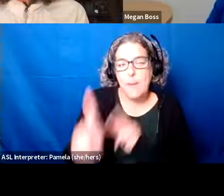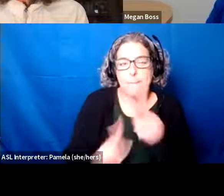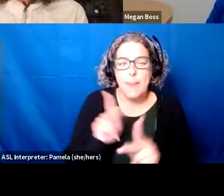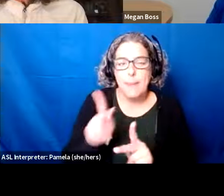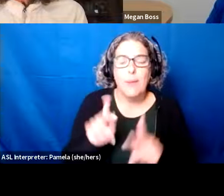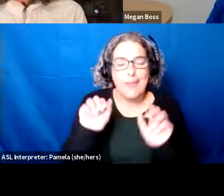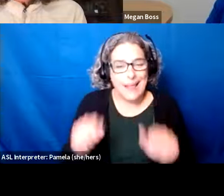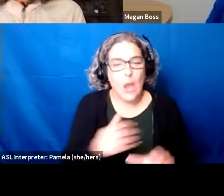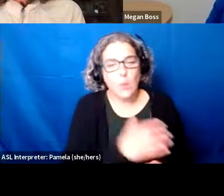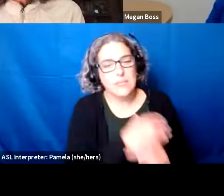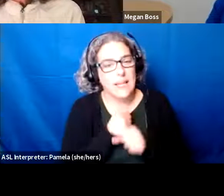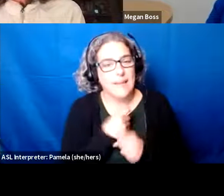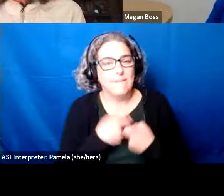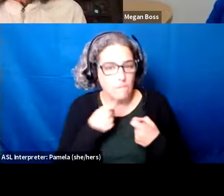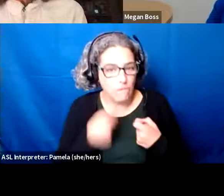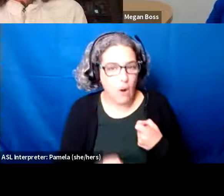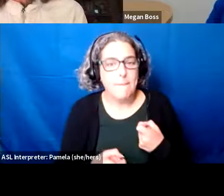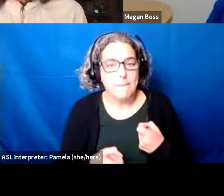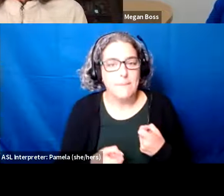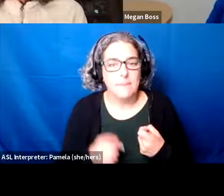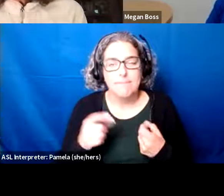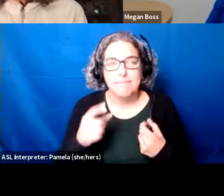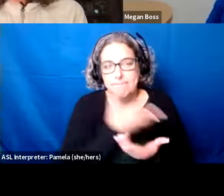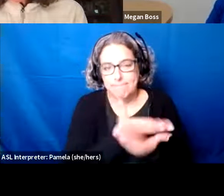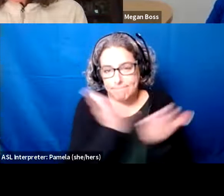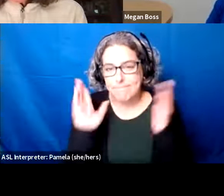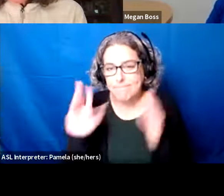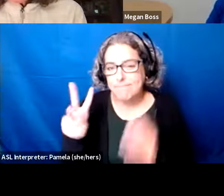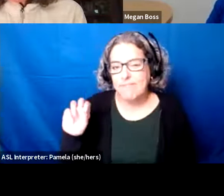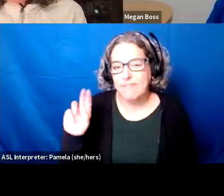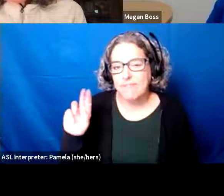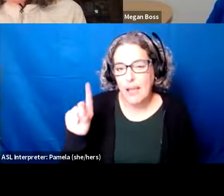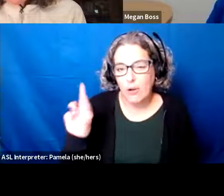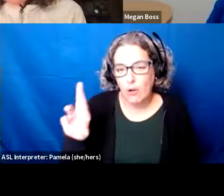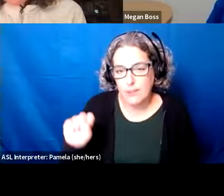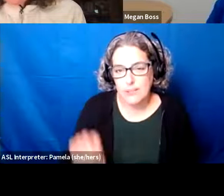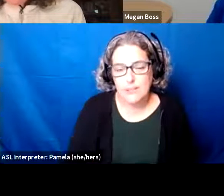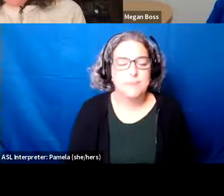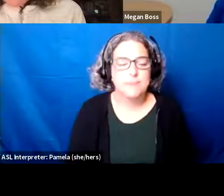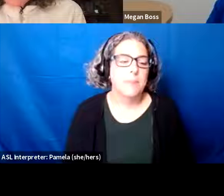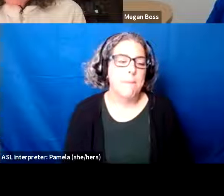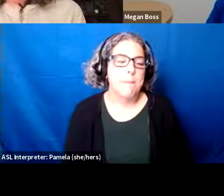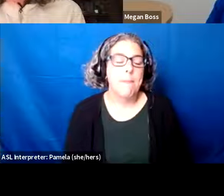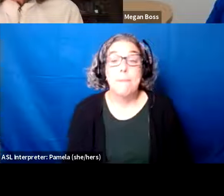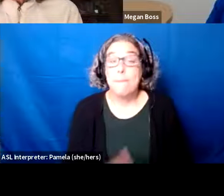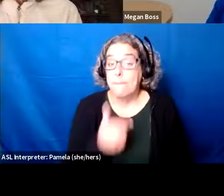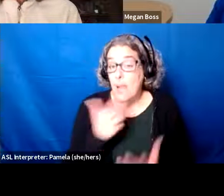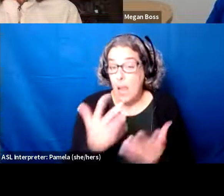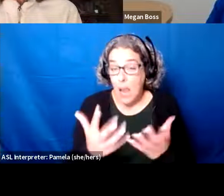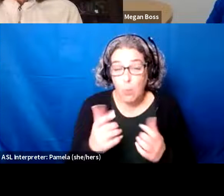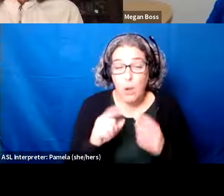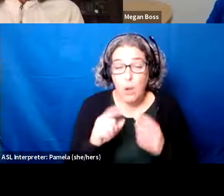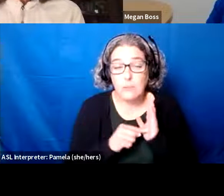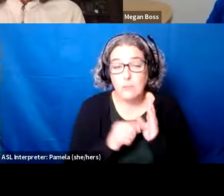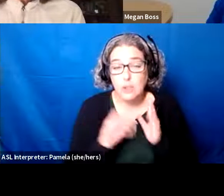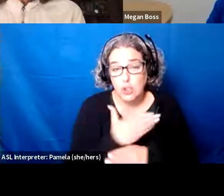receive from vendors. So I am going to share my screen. I have a little